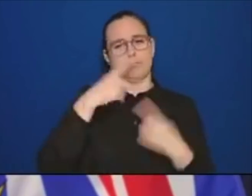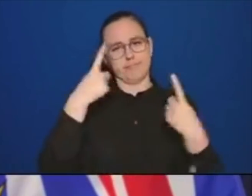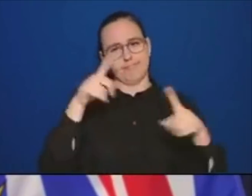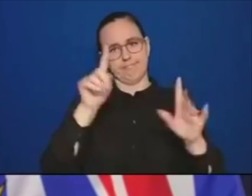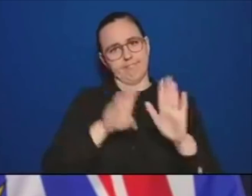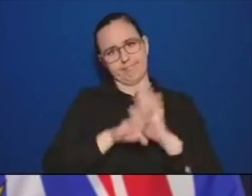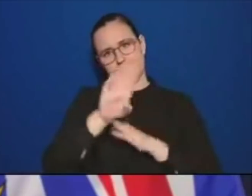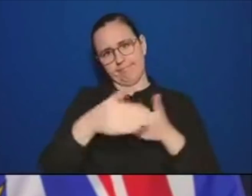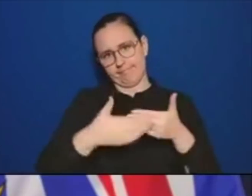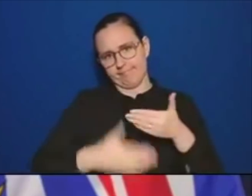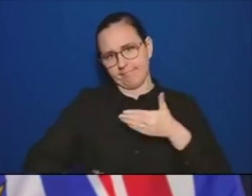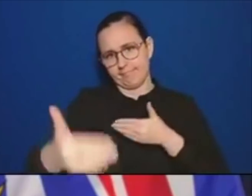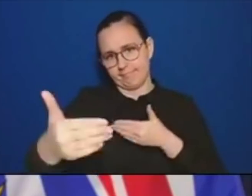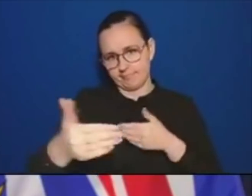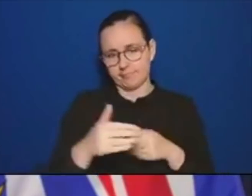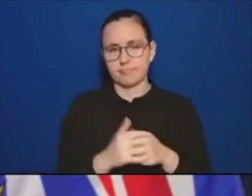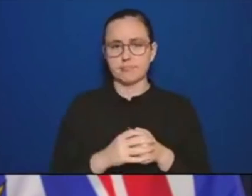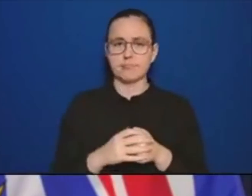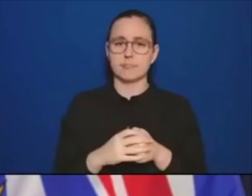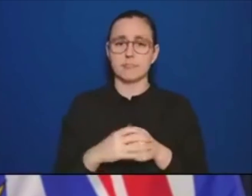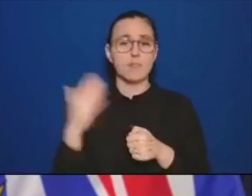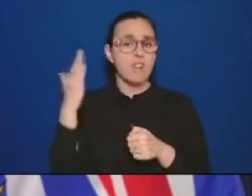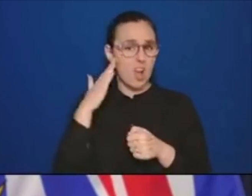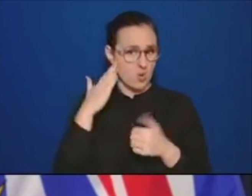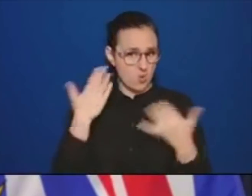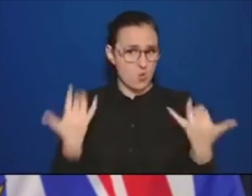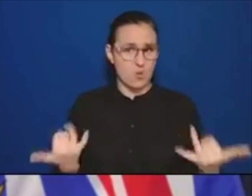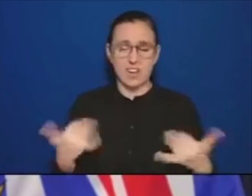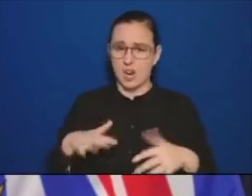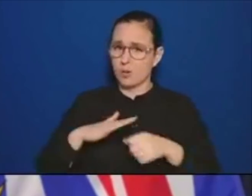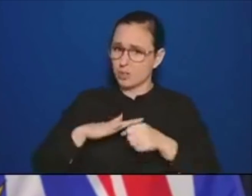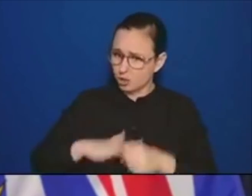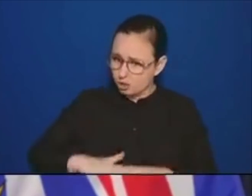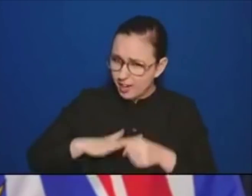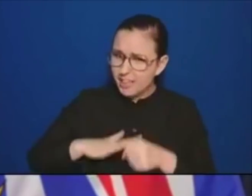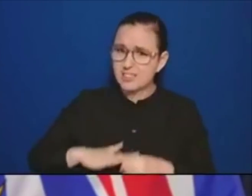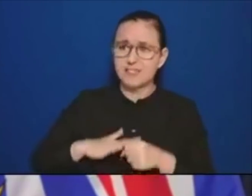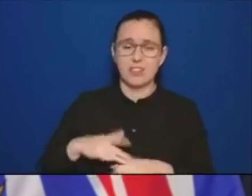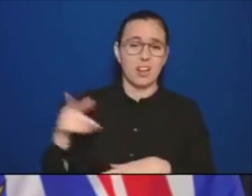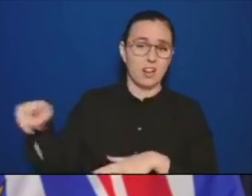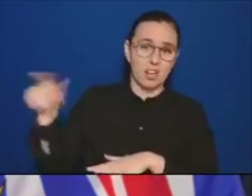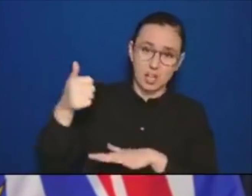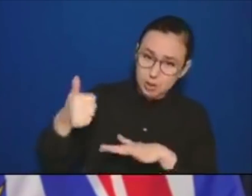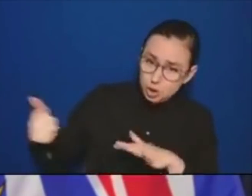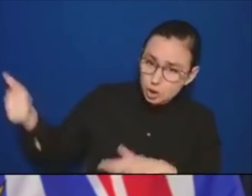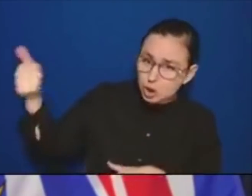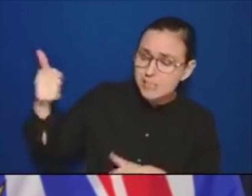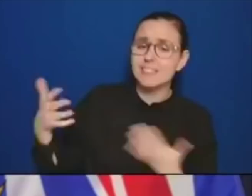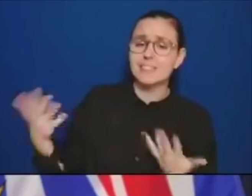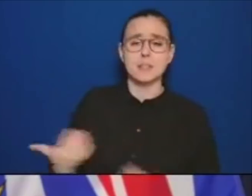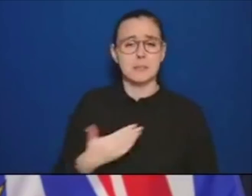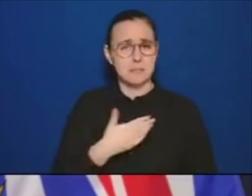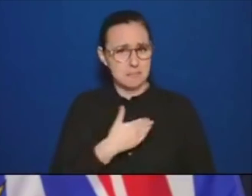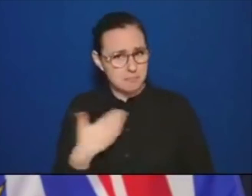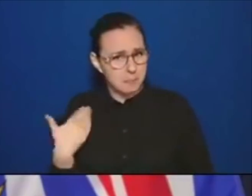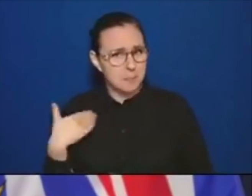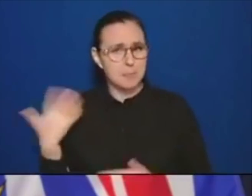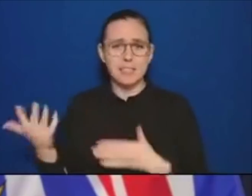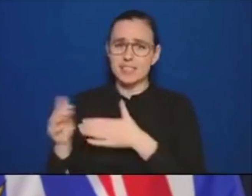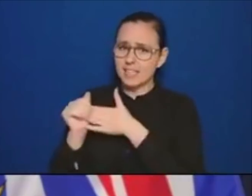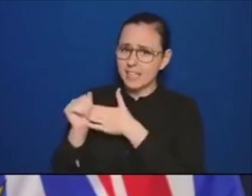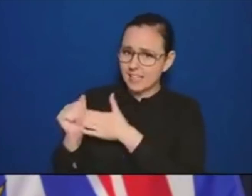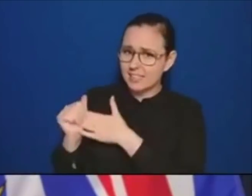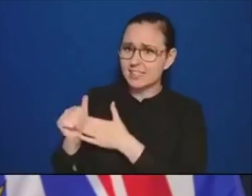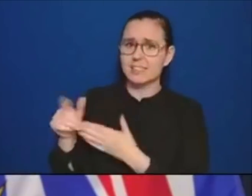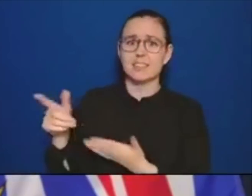time for everyone. And I've heard from chiefs of impacted nations and members of the First Nations Leadership Council how people are being faced with